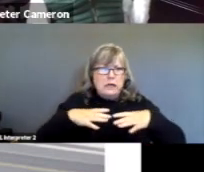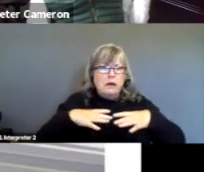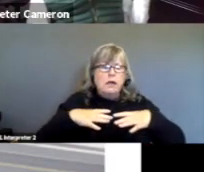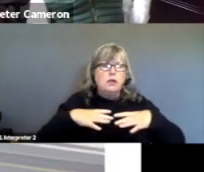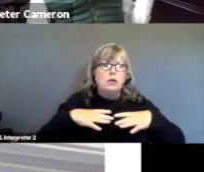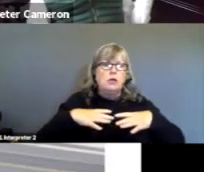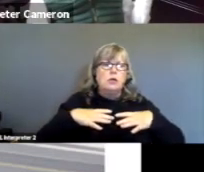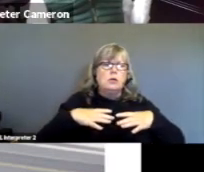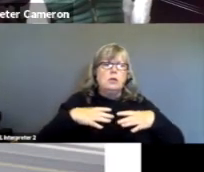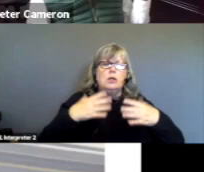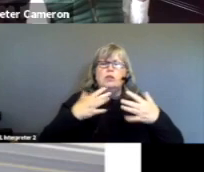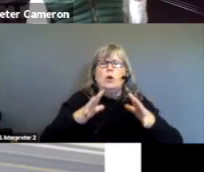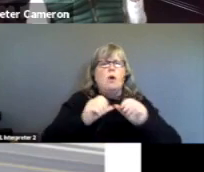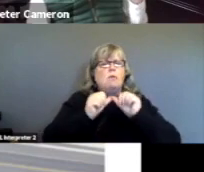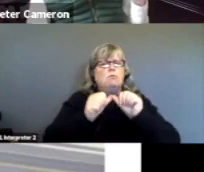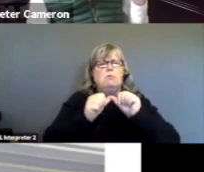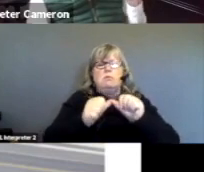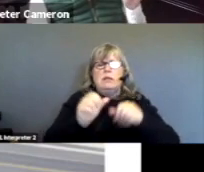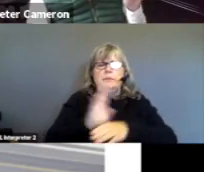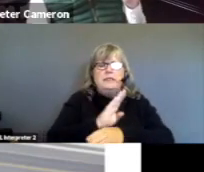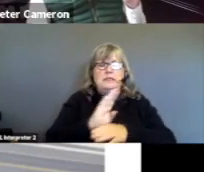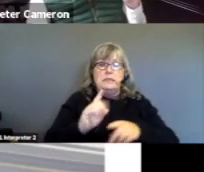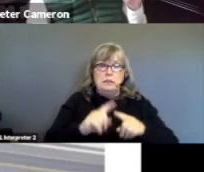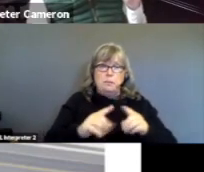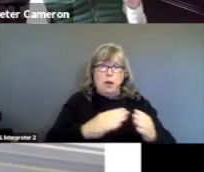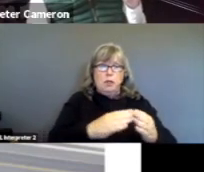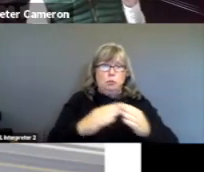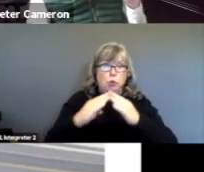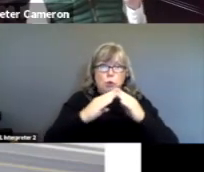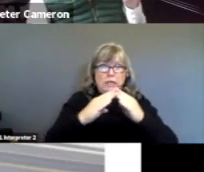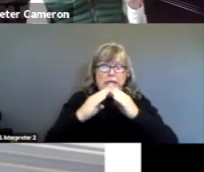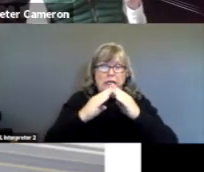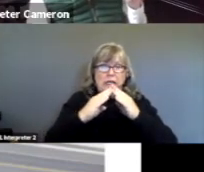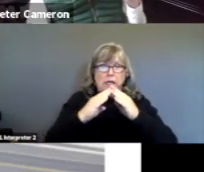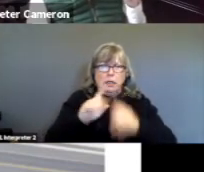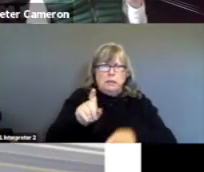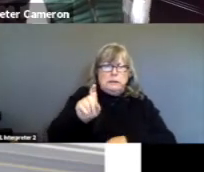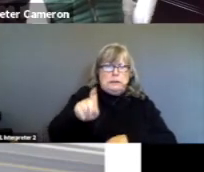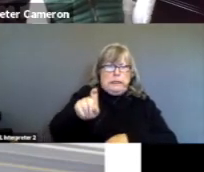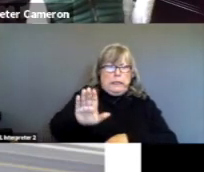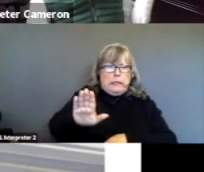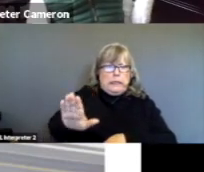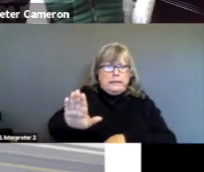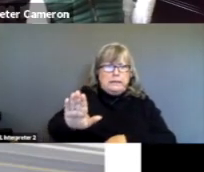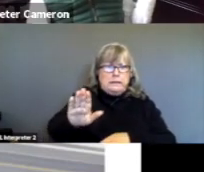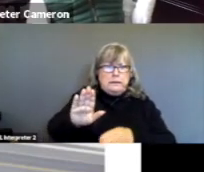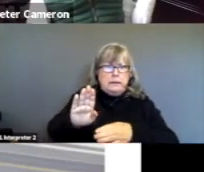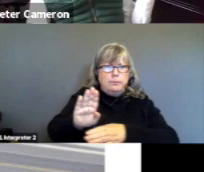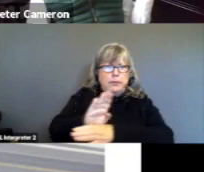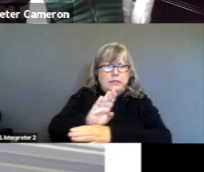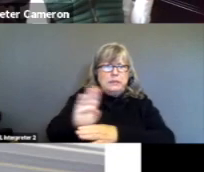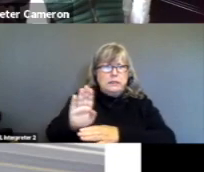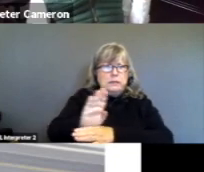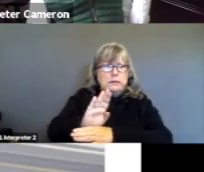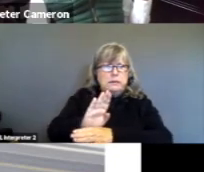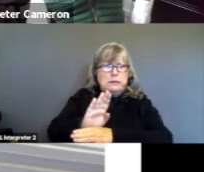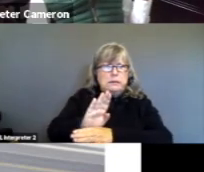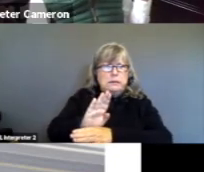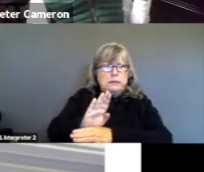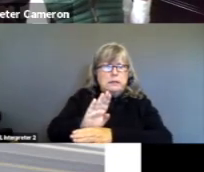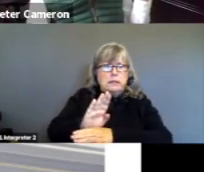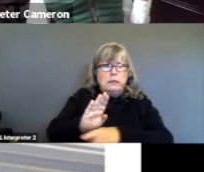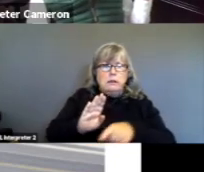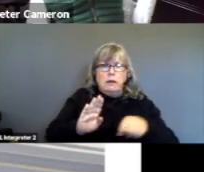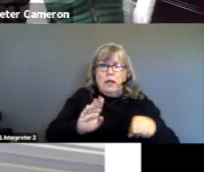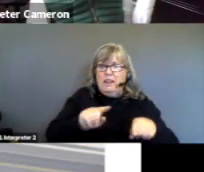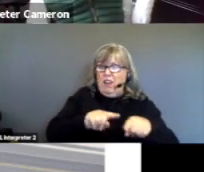to carry on the business, but the community relied on that, because they would have had to drive, a minimum